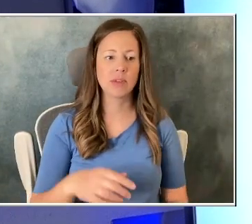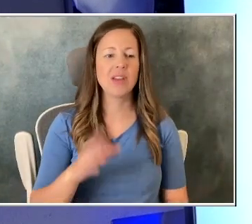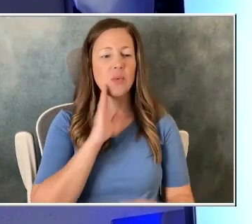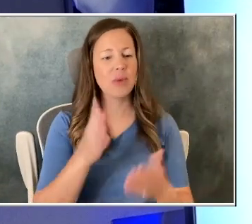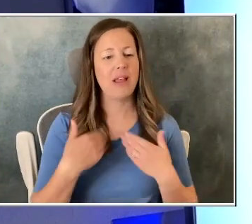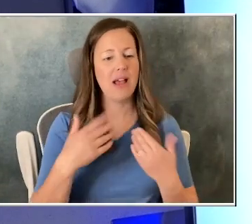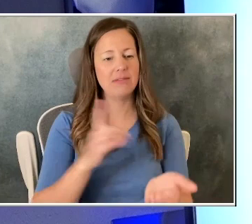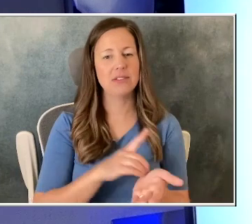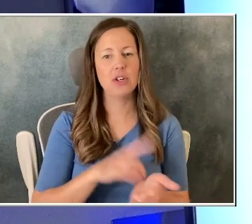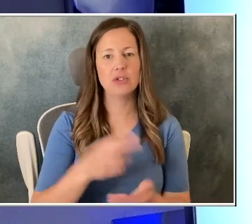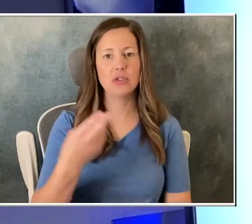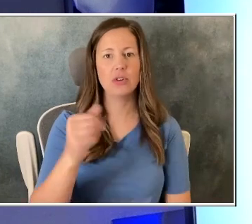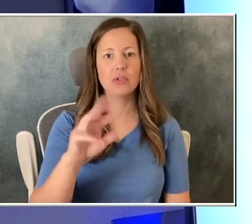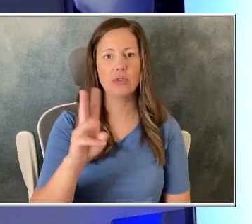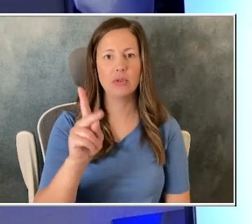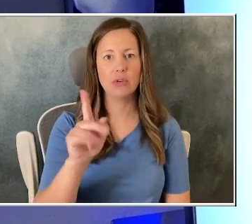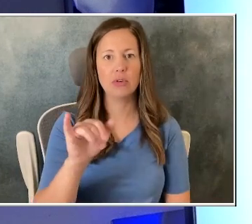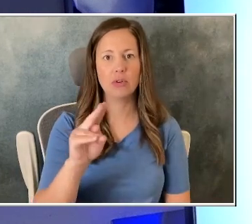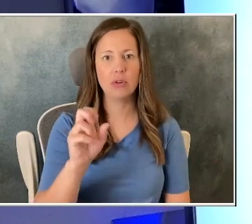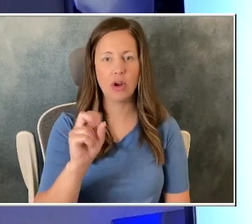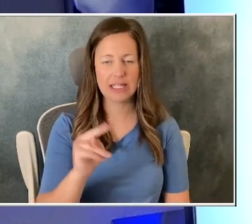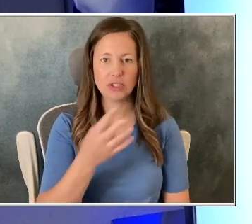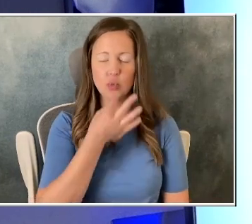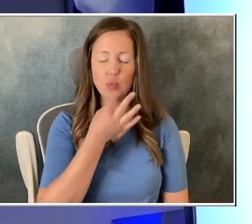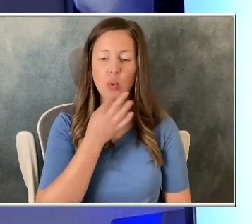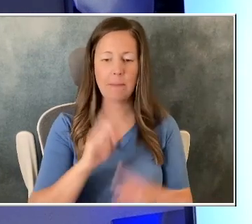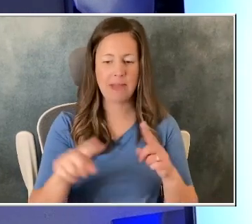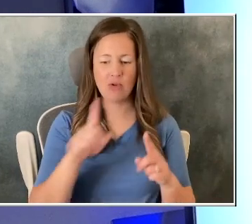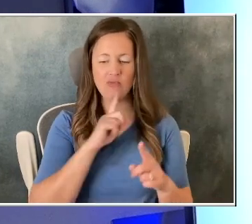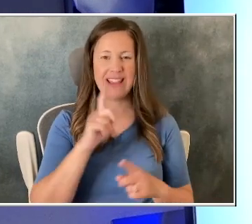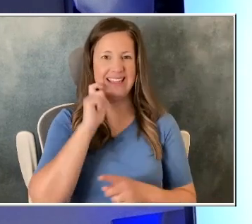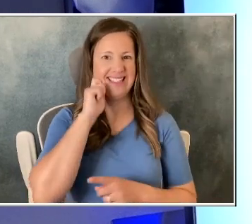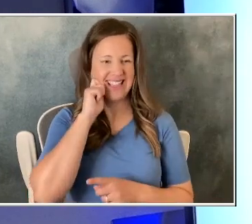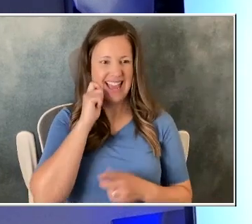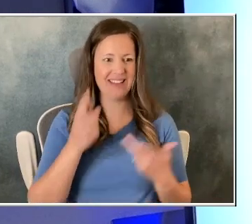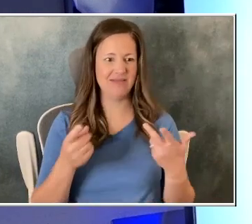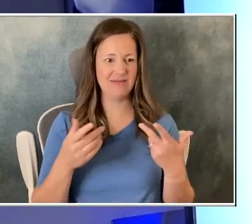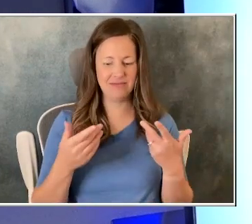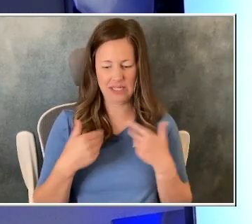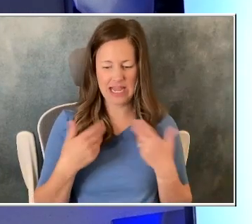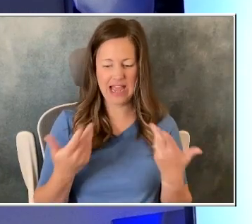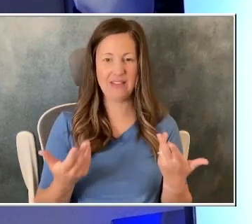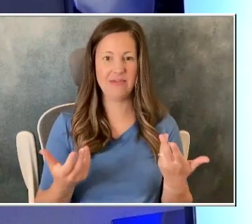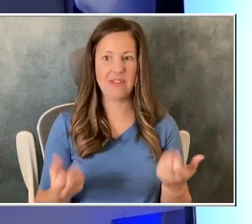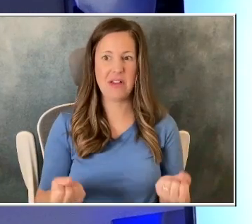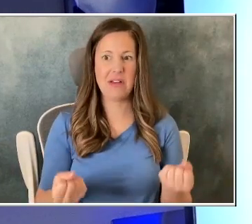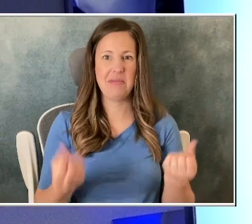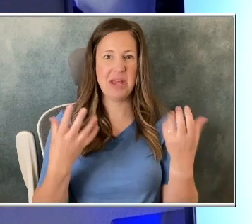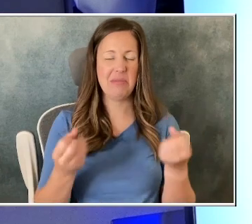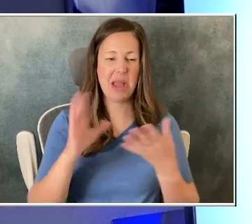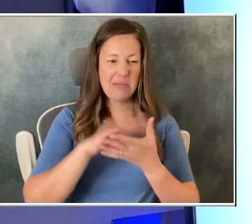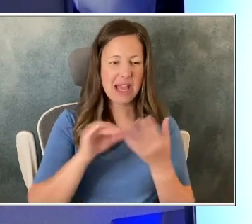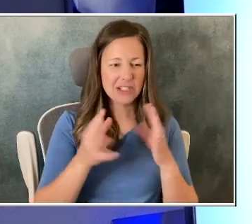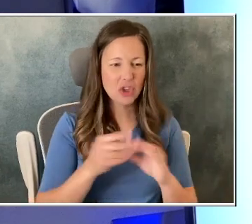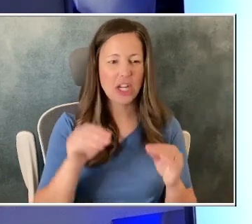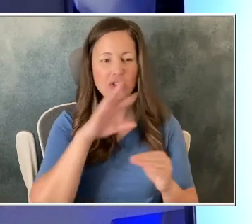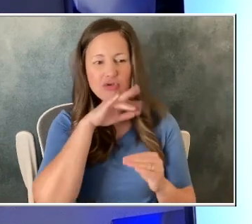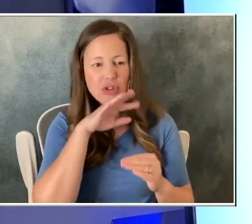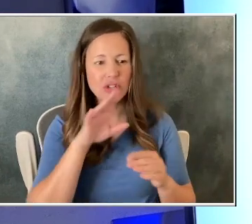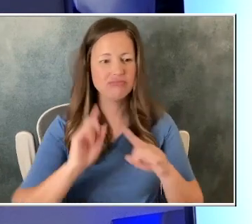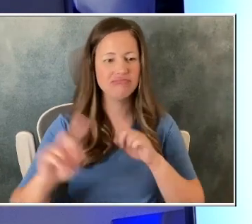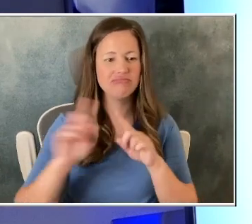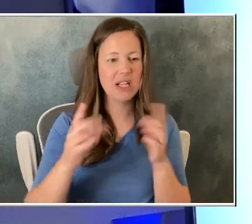Our skin's really a big old petri dish, right? I mean, I think we know we have all this gut inside our bacteria, or all these bacteria inside our gut, but